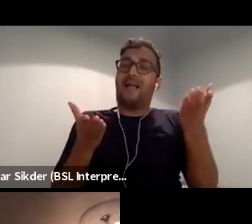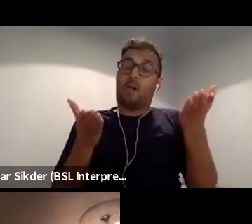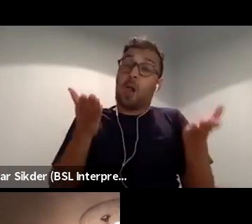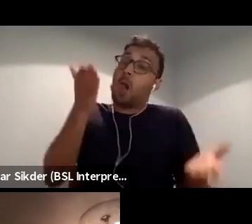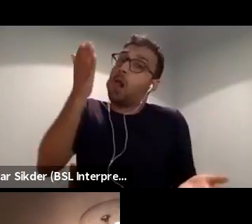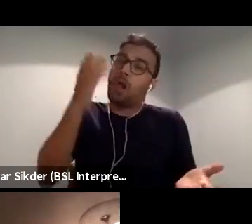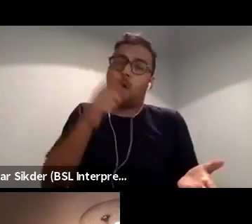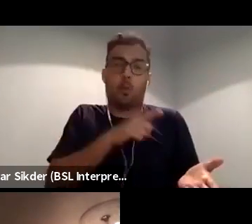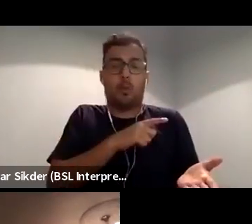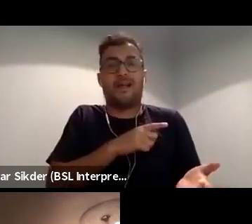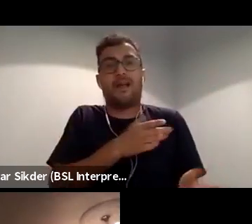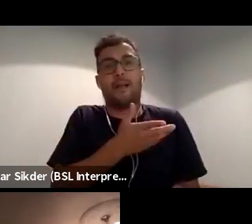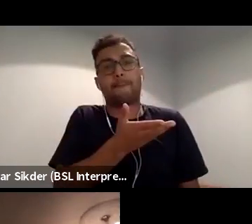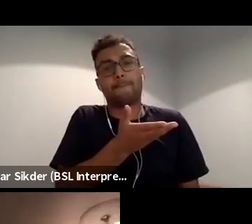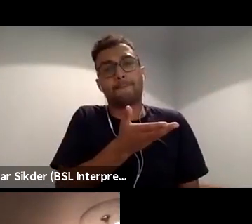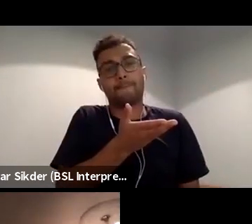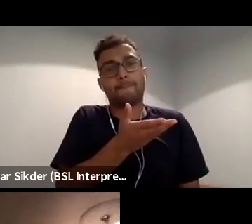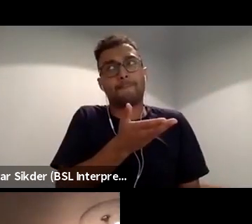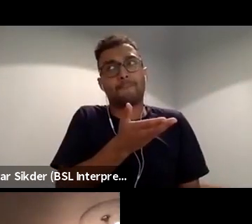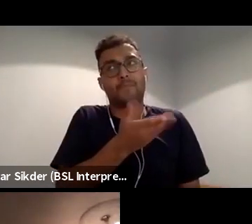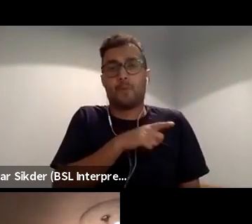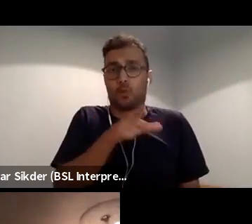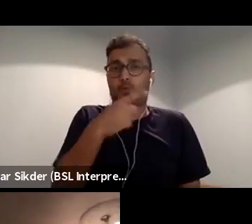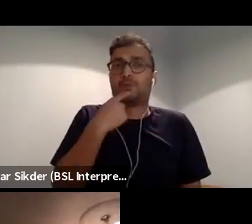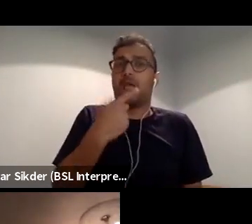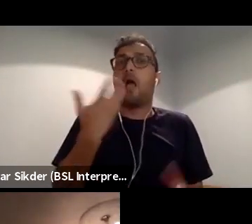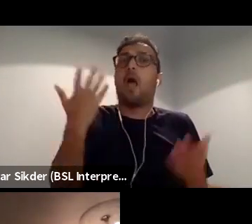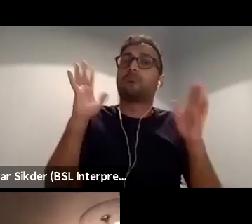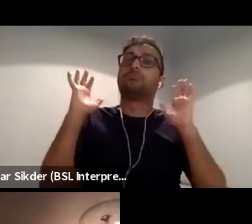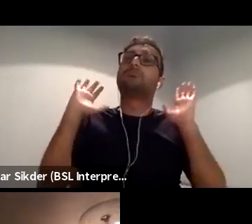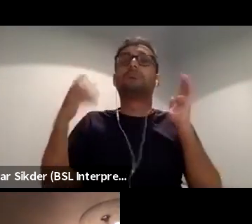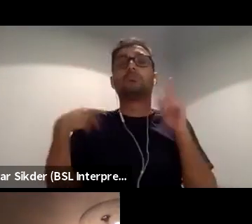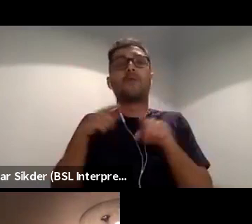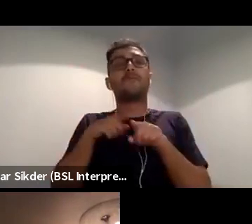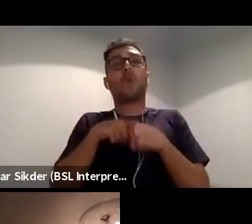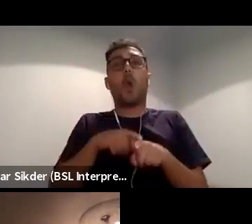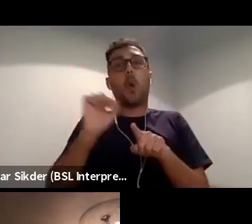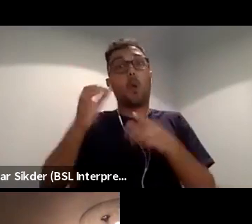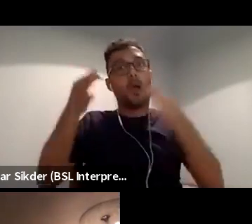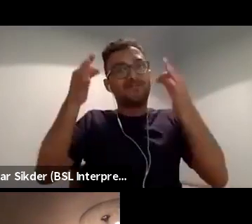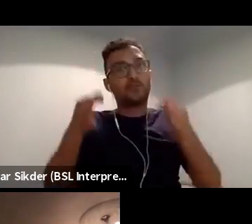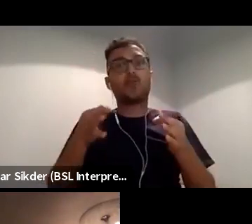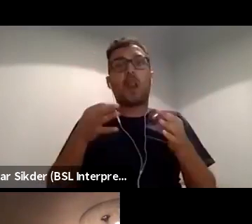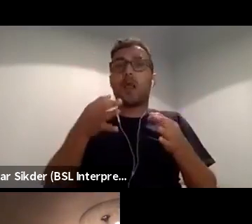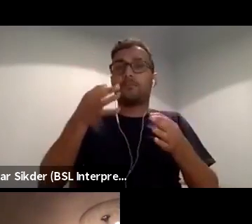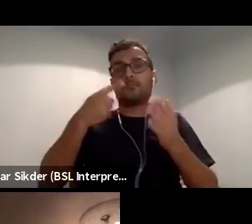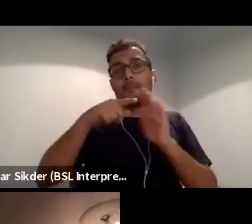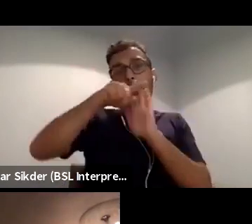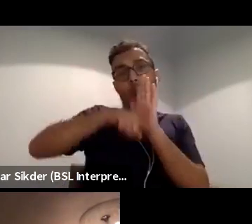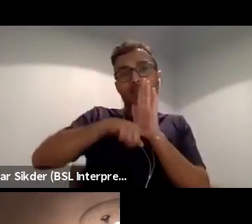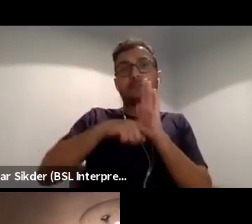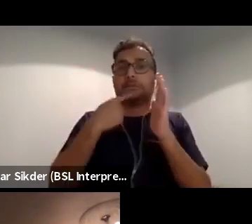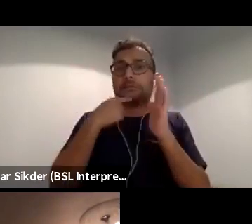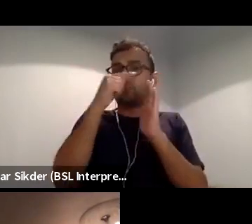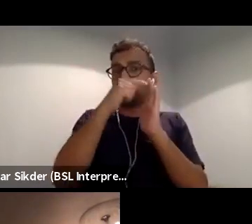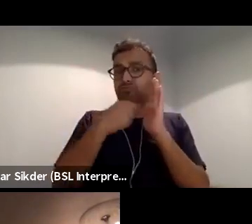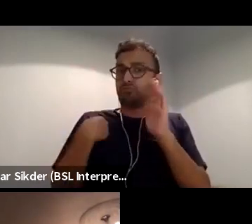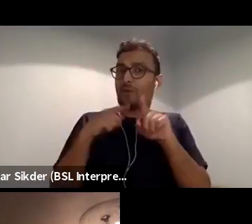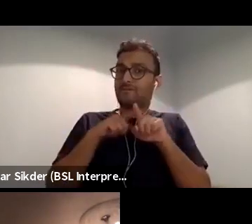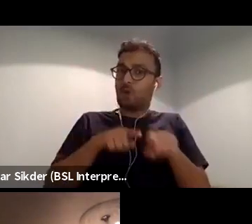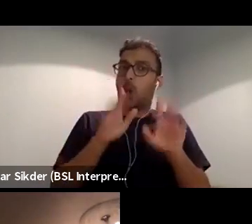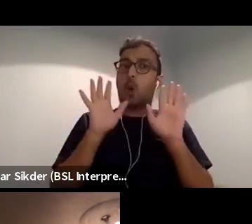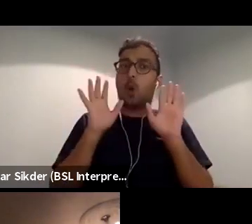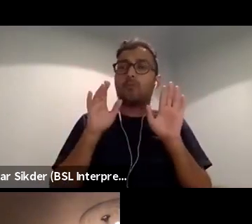those occasions you've only followed the official line, because surely, you know, you can't always follow the official line. So why is there still